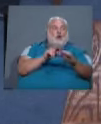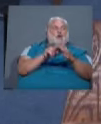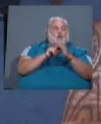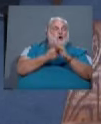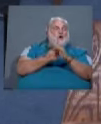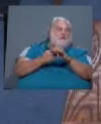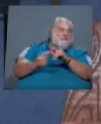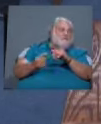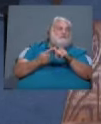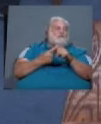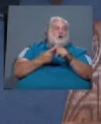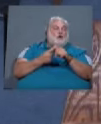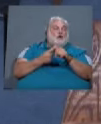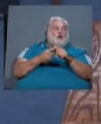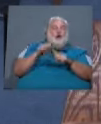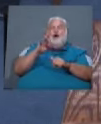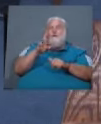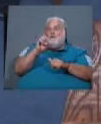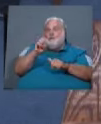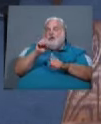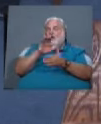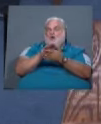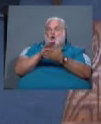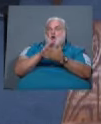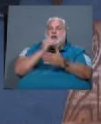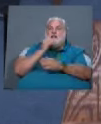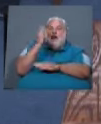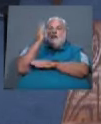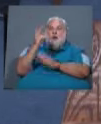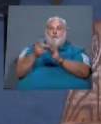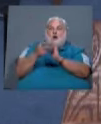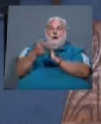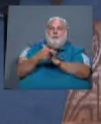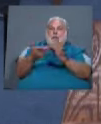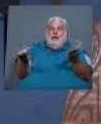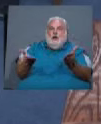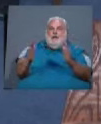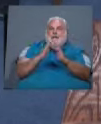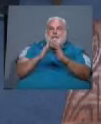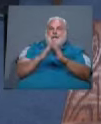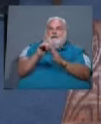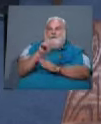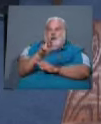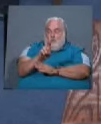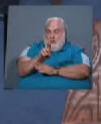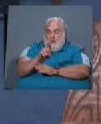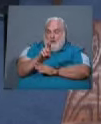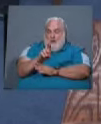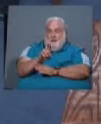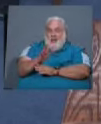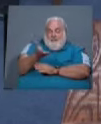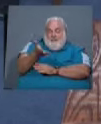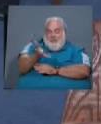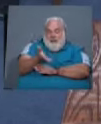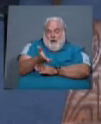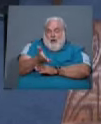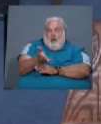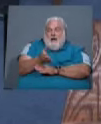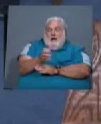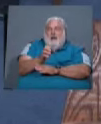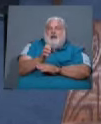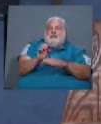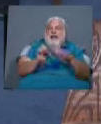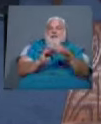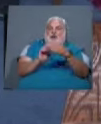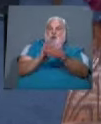the first free school lunch program here in the city of Little Rock, okay? It was there at the South End Elementary School,